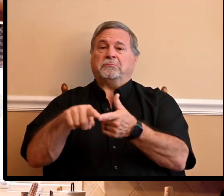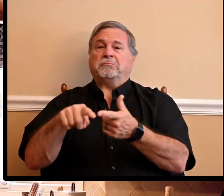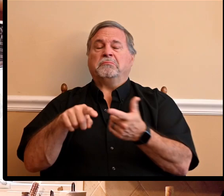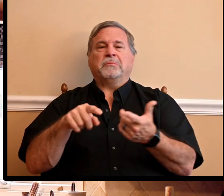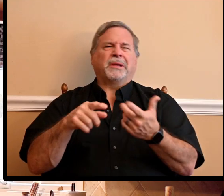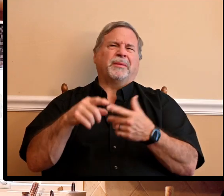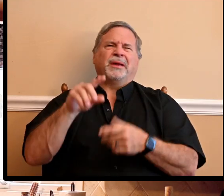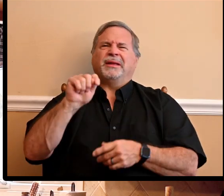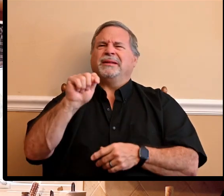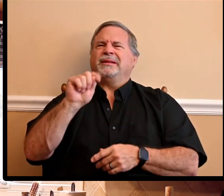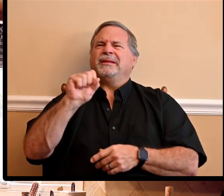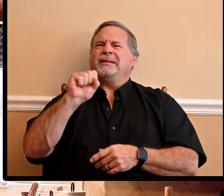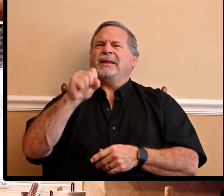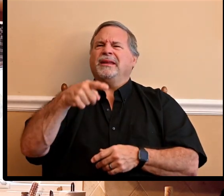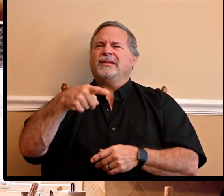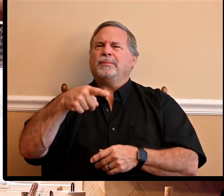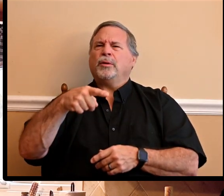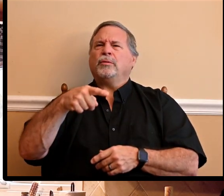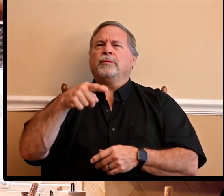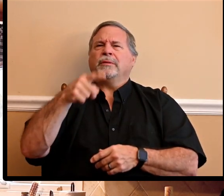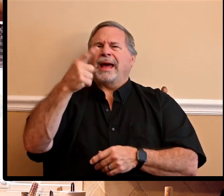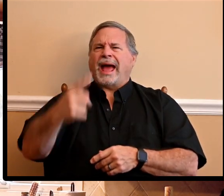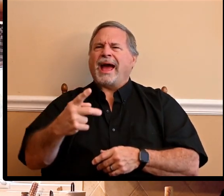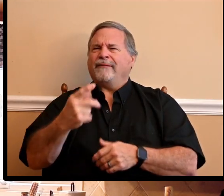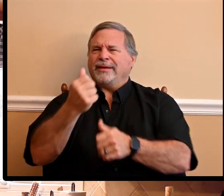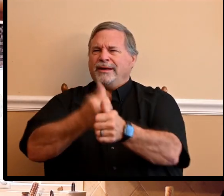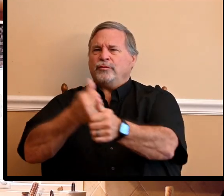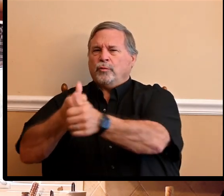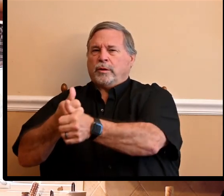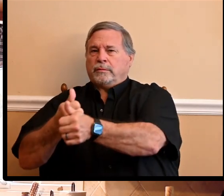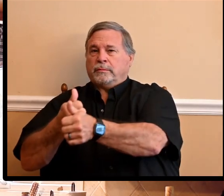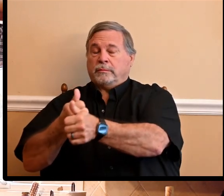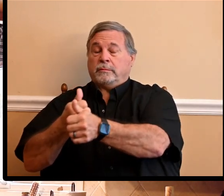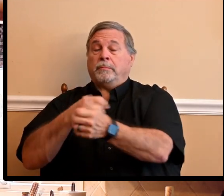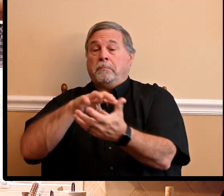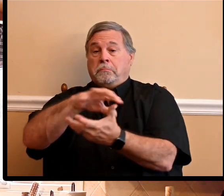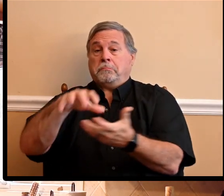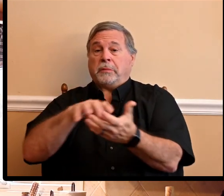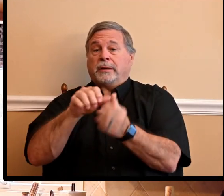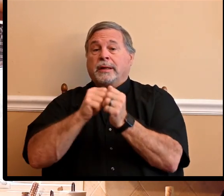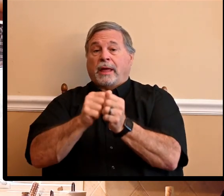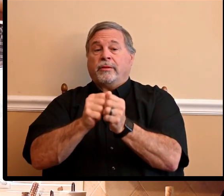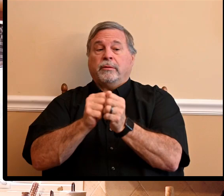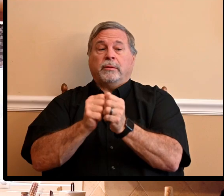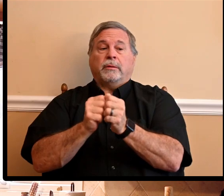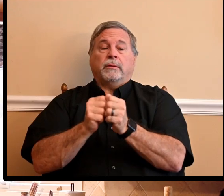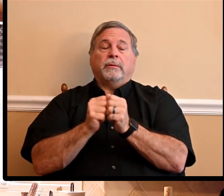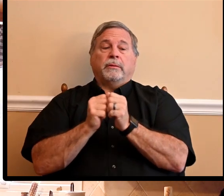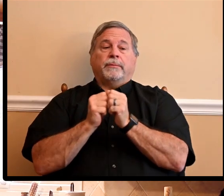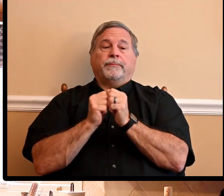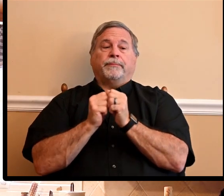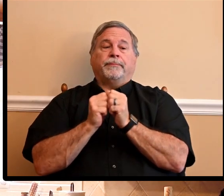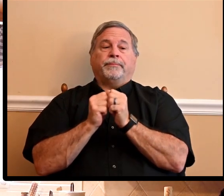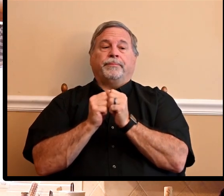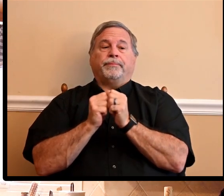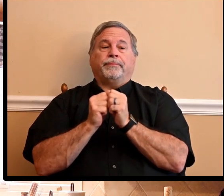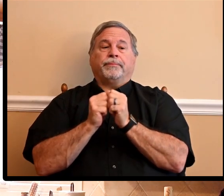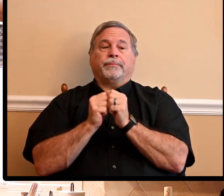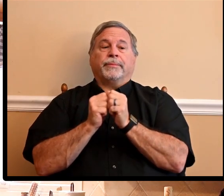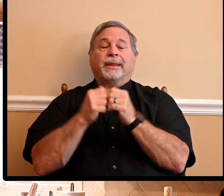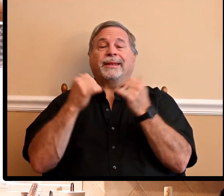baking powder. So about 1.5 teaspoons of each would be about right. We're going to mix all those together.